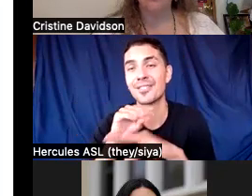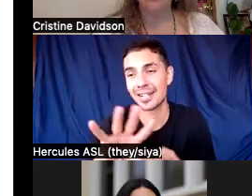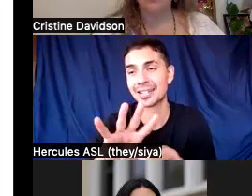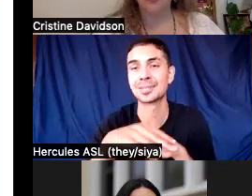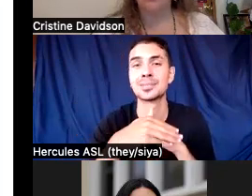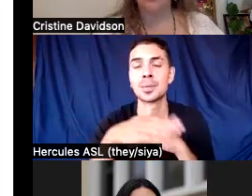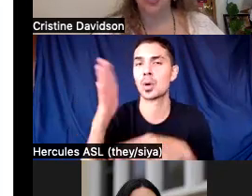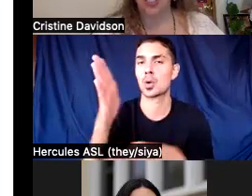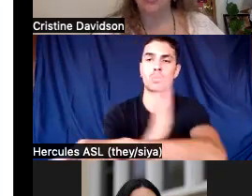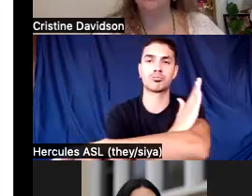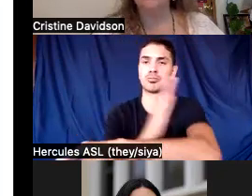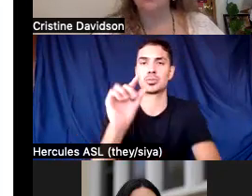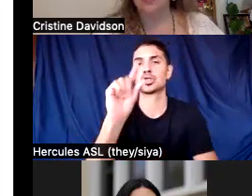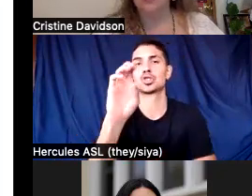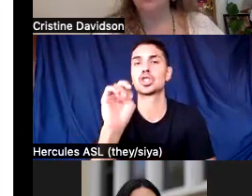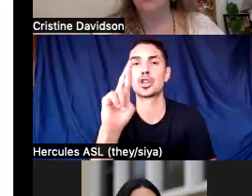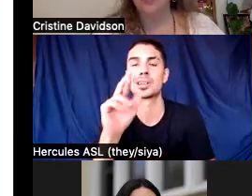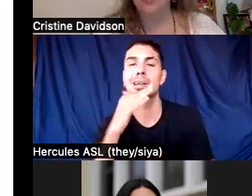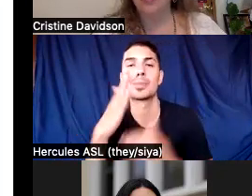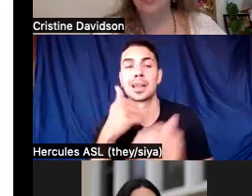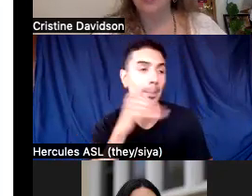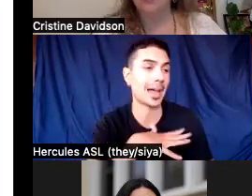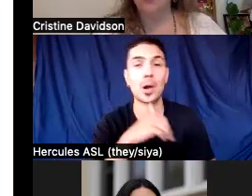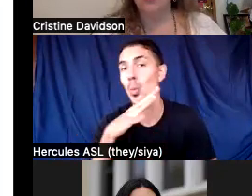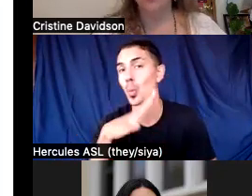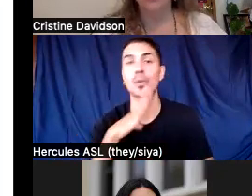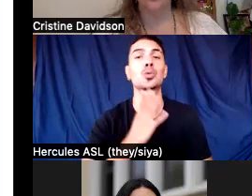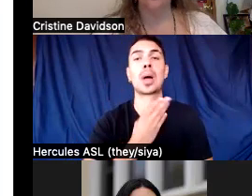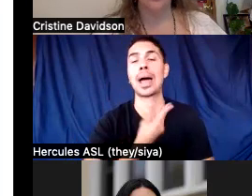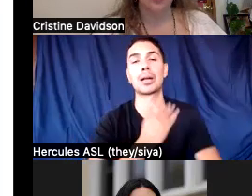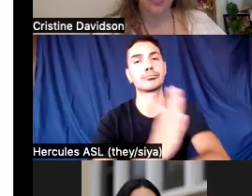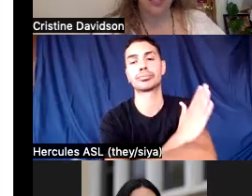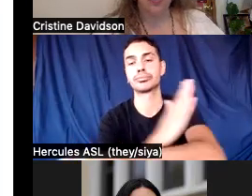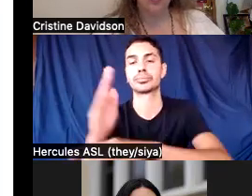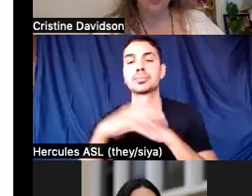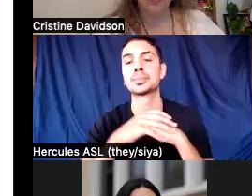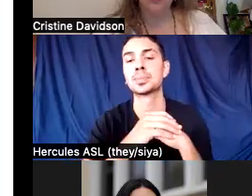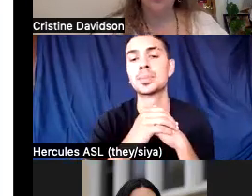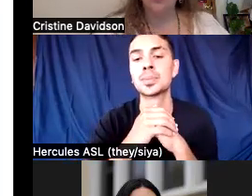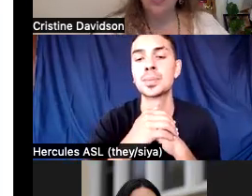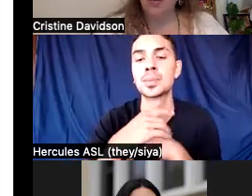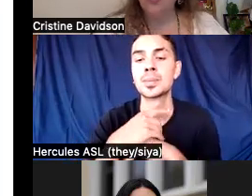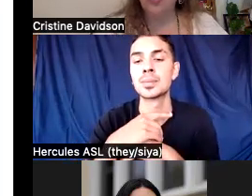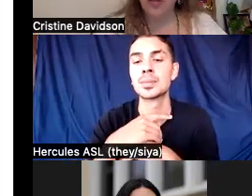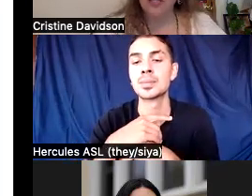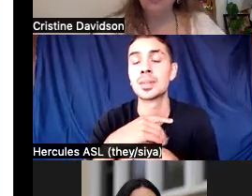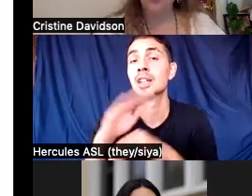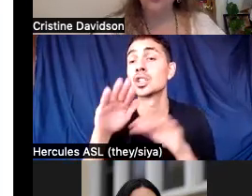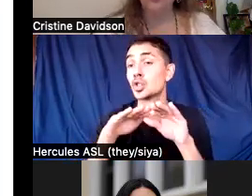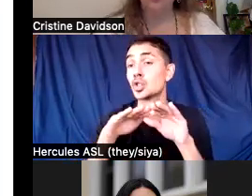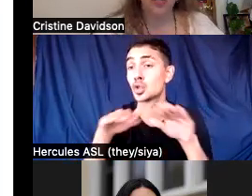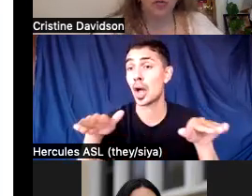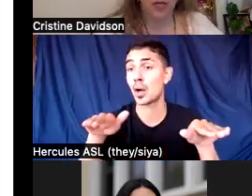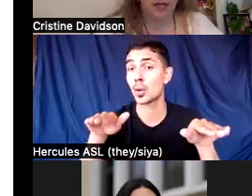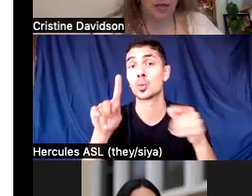spectrum. Child on child, where neither person truly understands what they're doing. Yeah, so that's